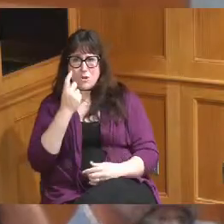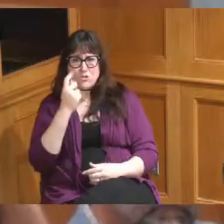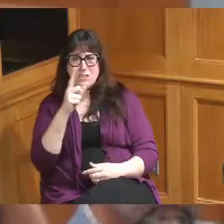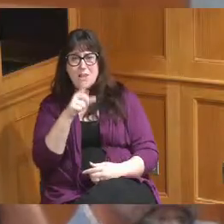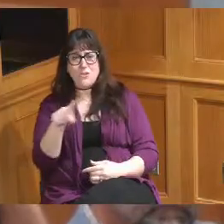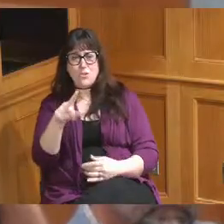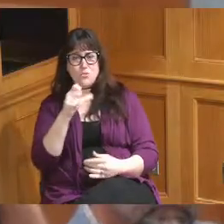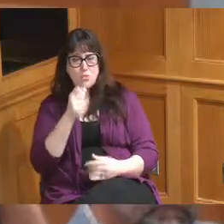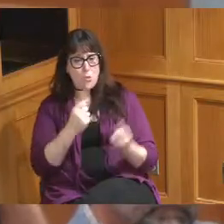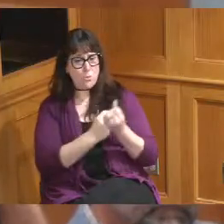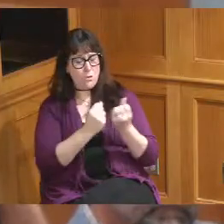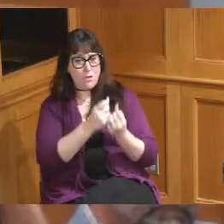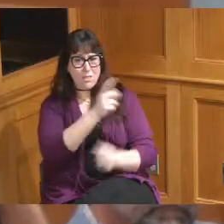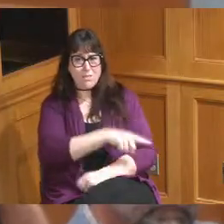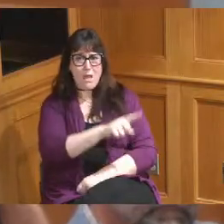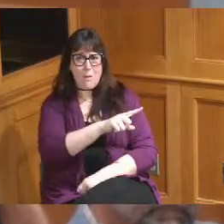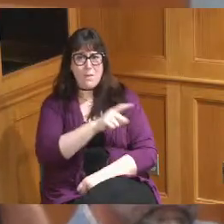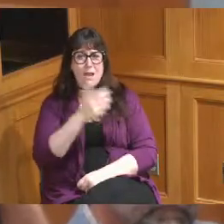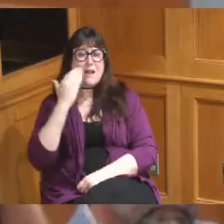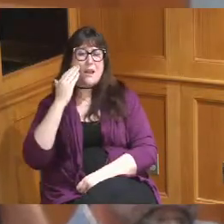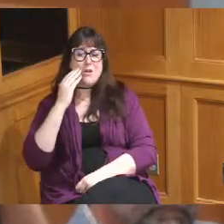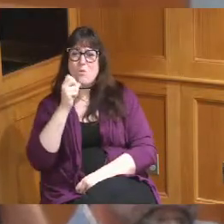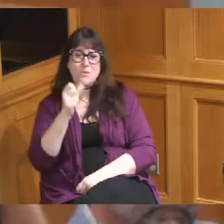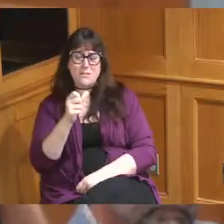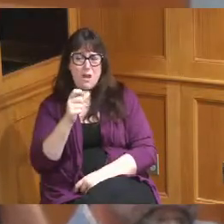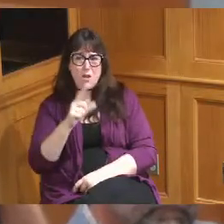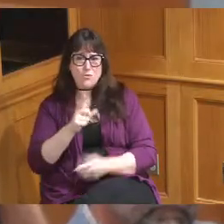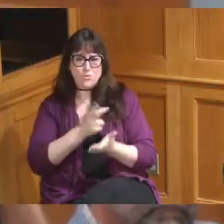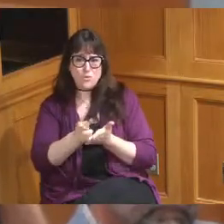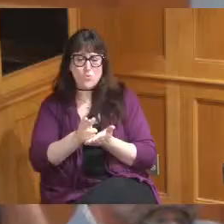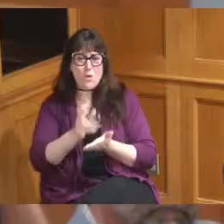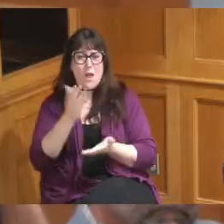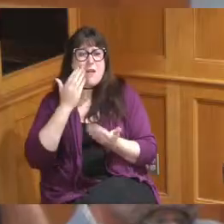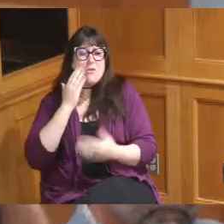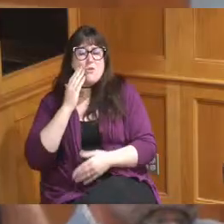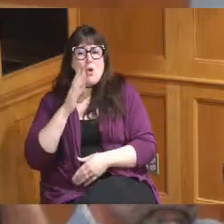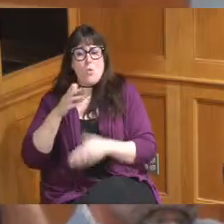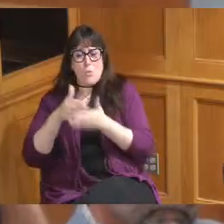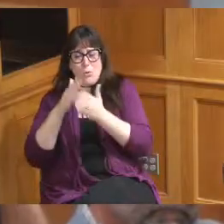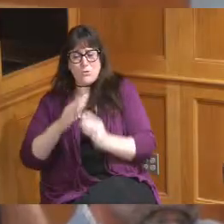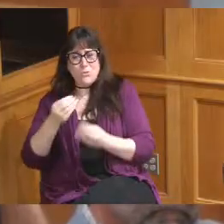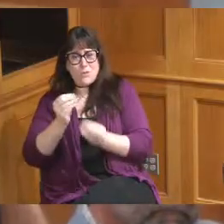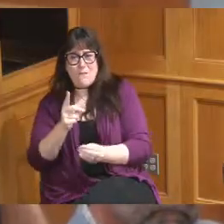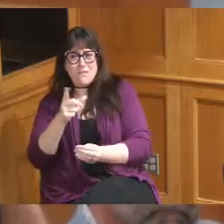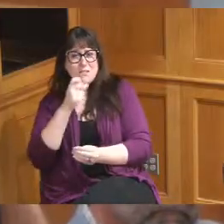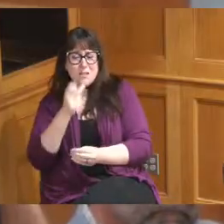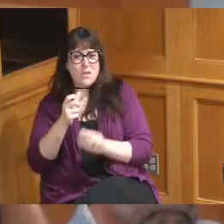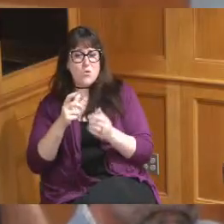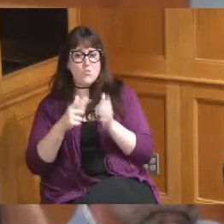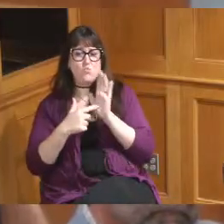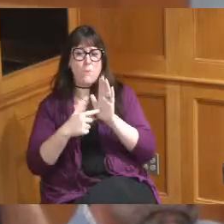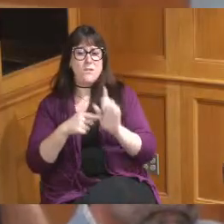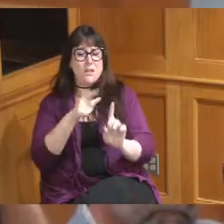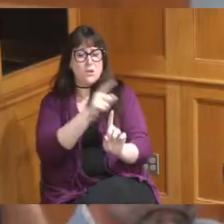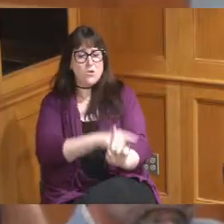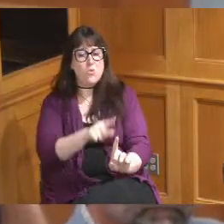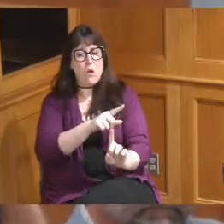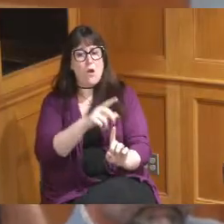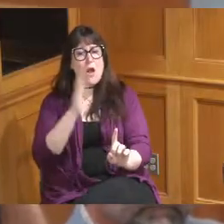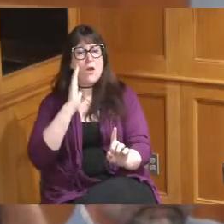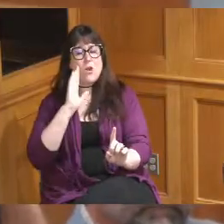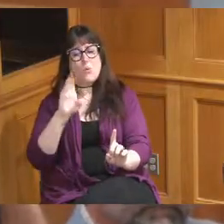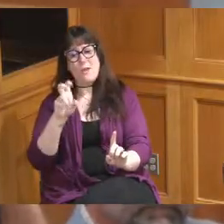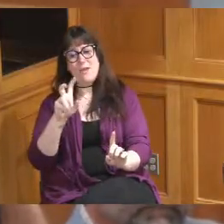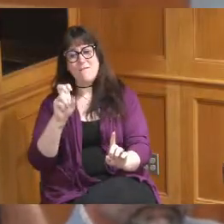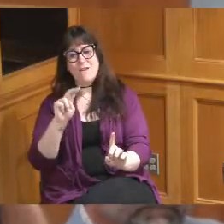And I know that's not the case. I know that the prosecutor's office does not represent you all. I know Evendale does not